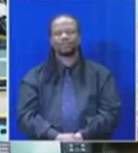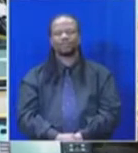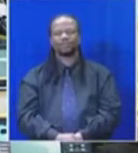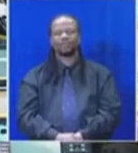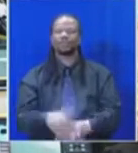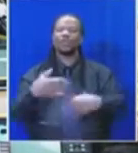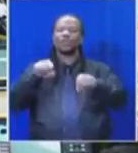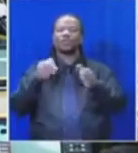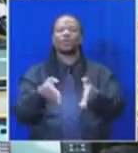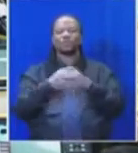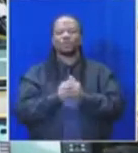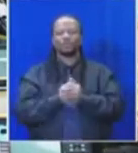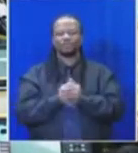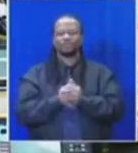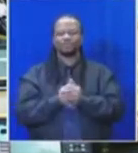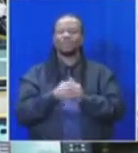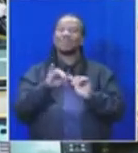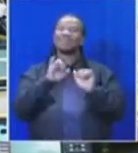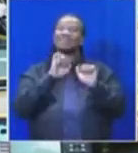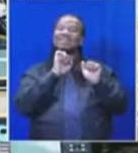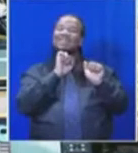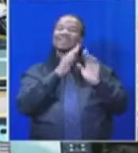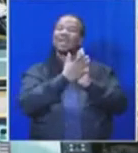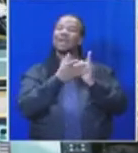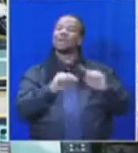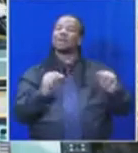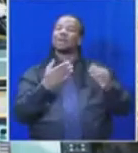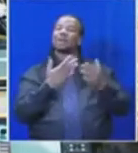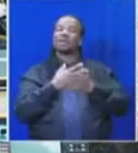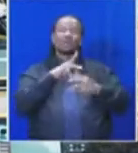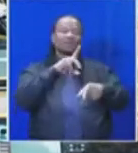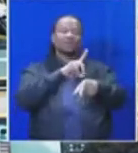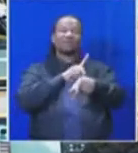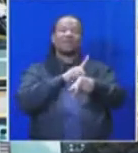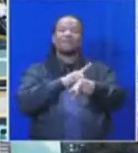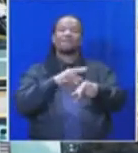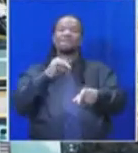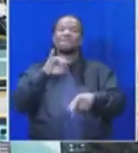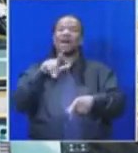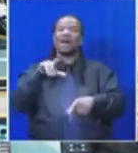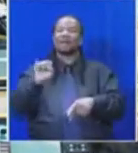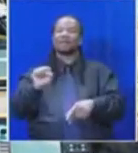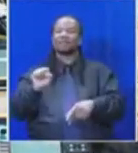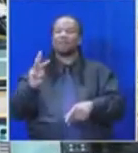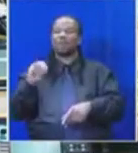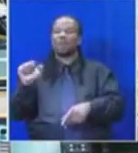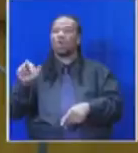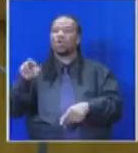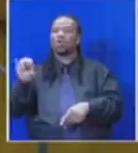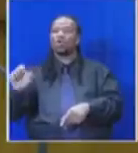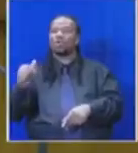Honorable Chairperson, in his book, The Burden of Freedom, the late Dr. Miles Monroe reminds us that the source of freedom is